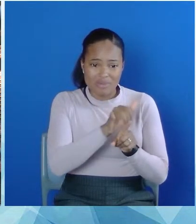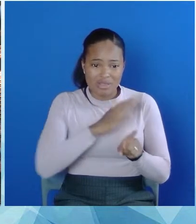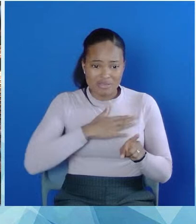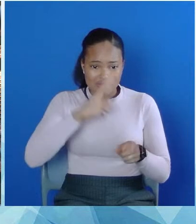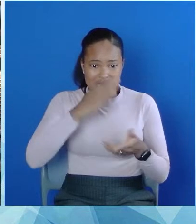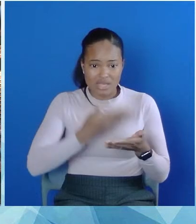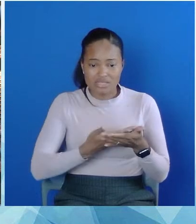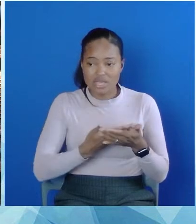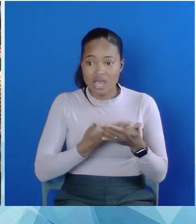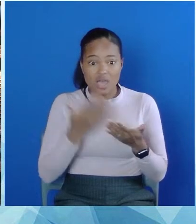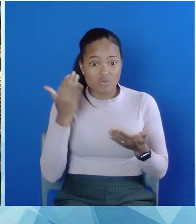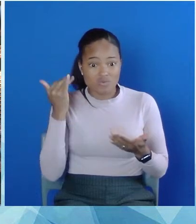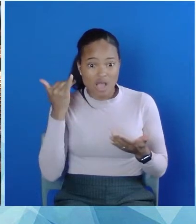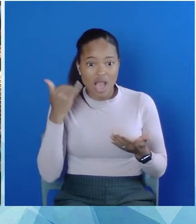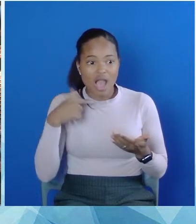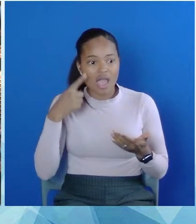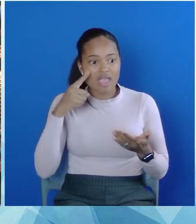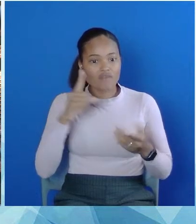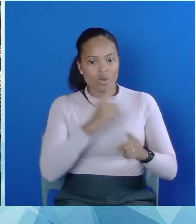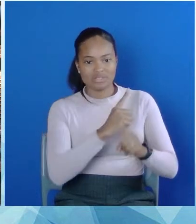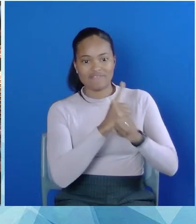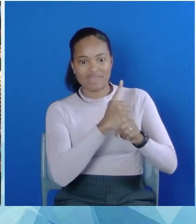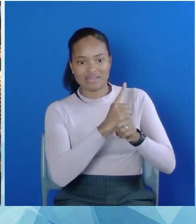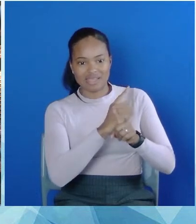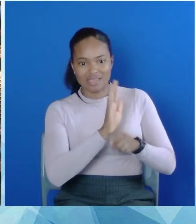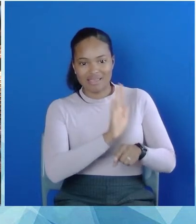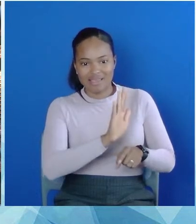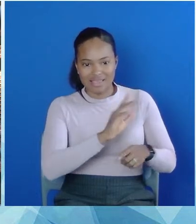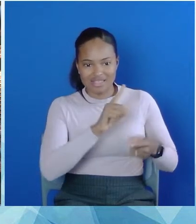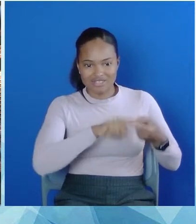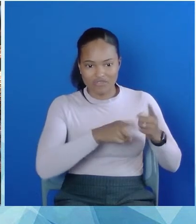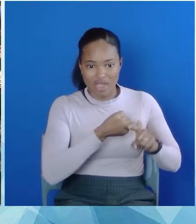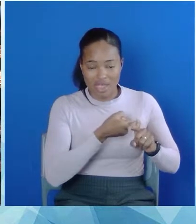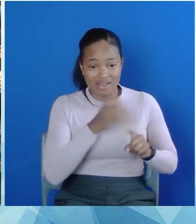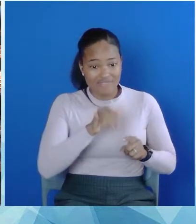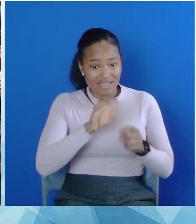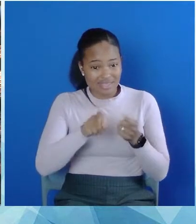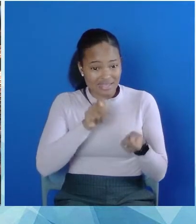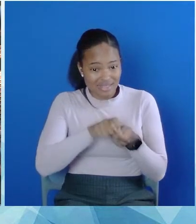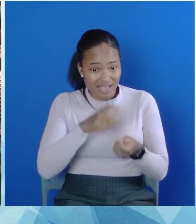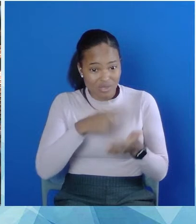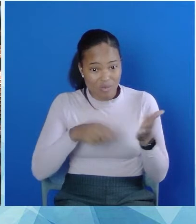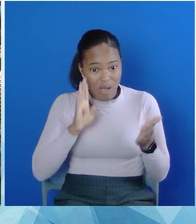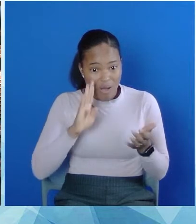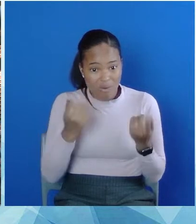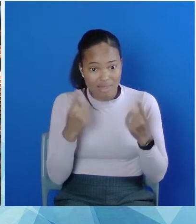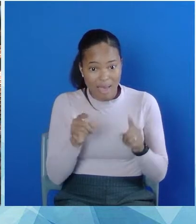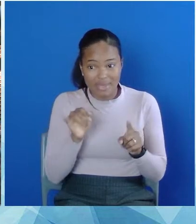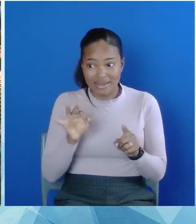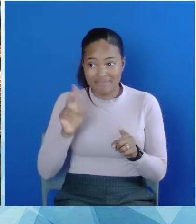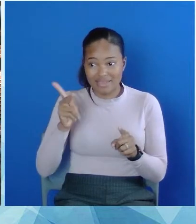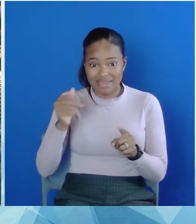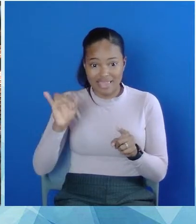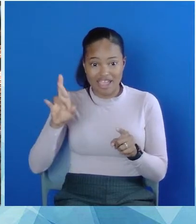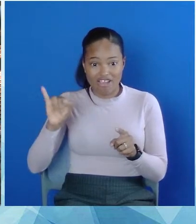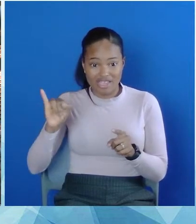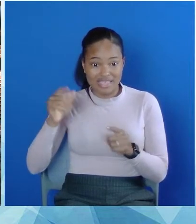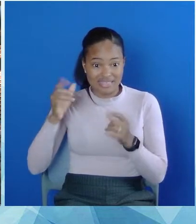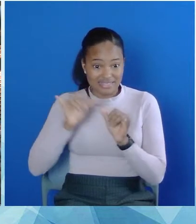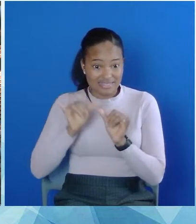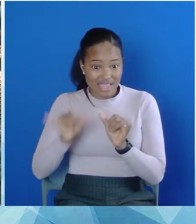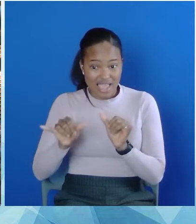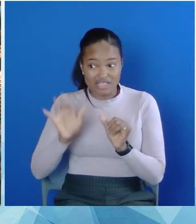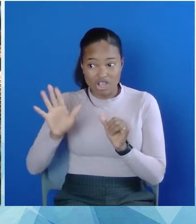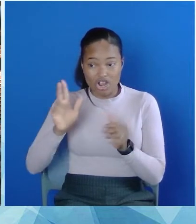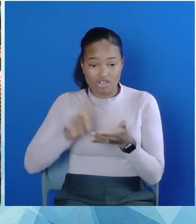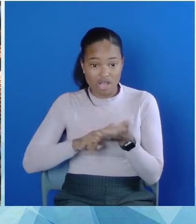up to his friend, which is exactly what will happen if Carrie Gemmer stays here and her contract is renewed next year. He